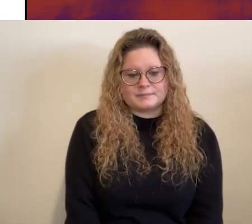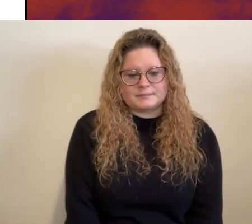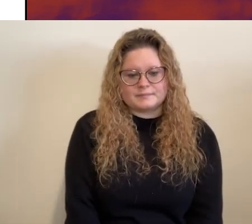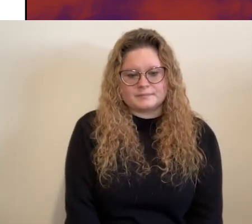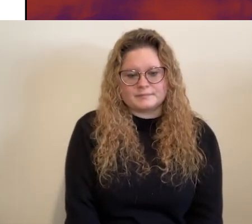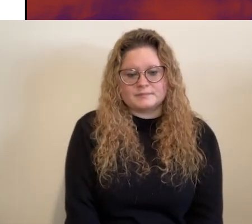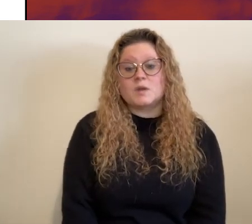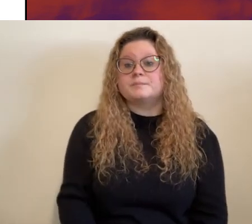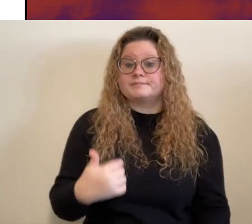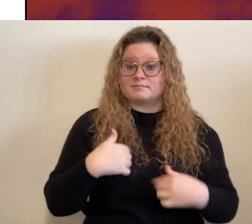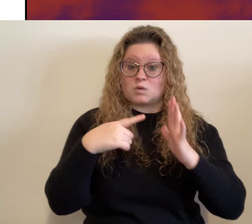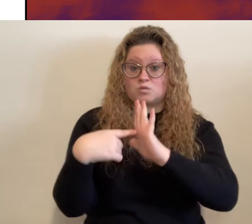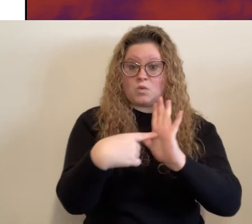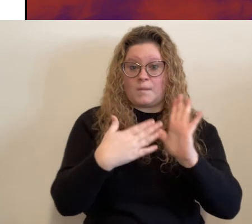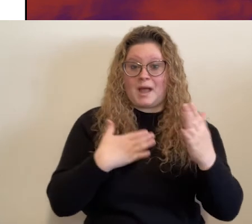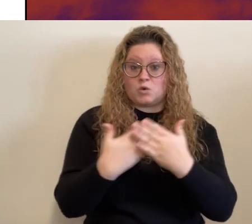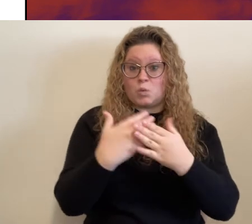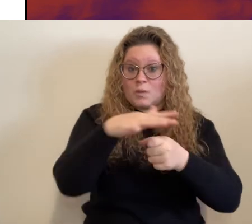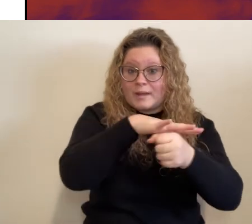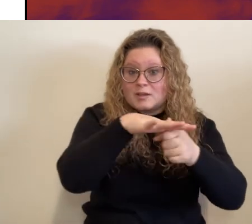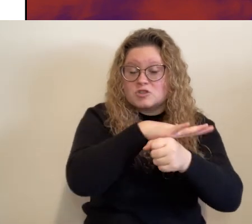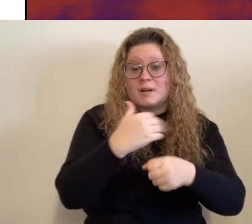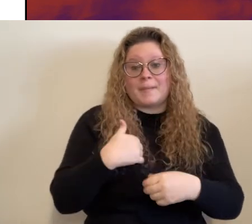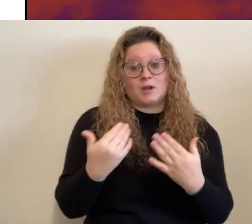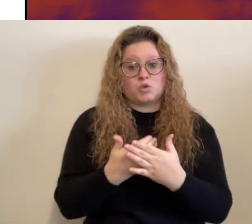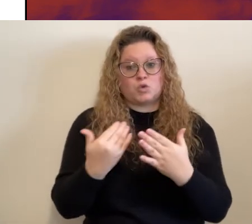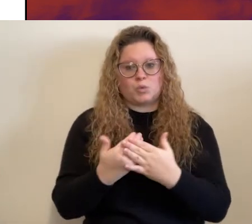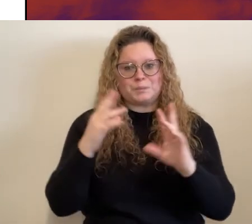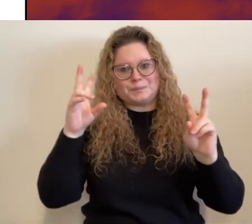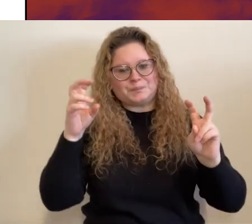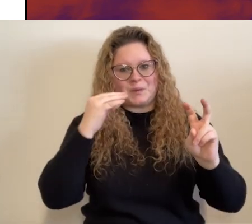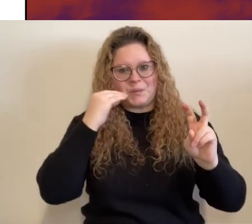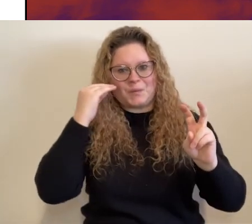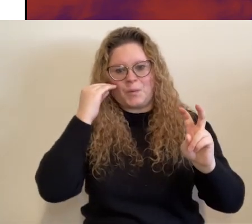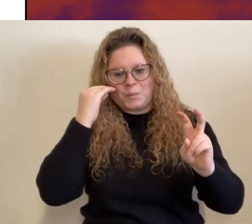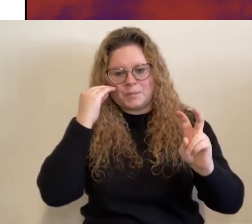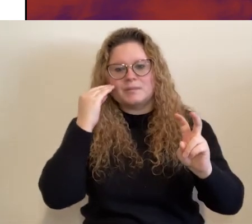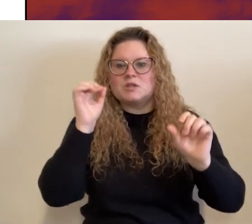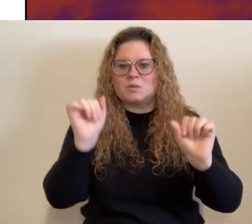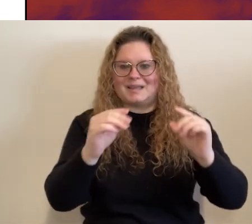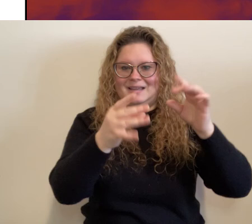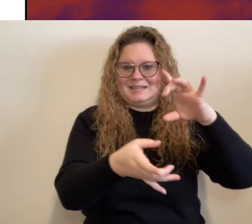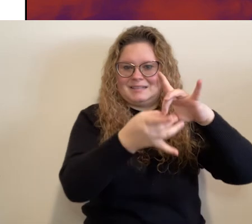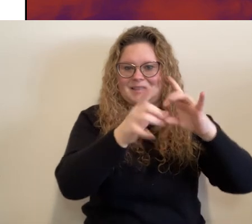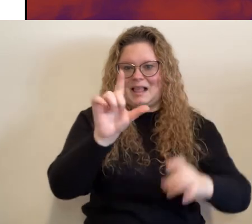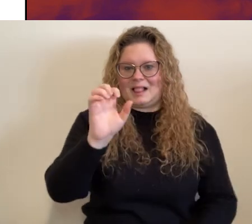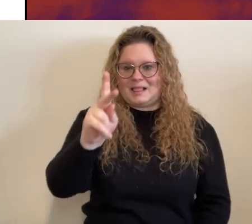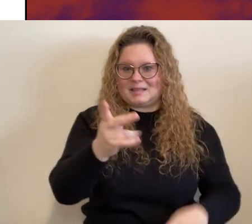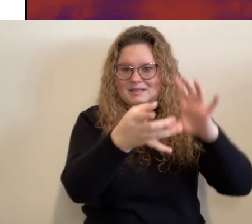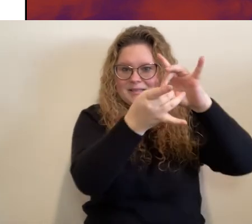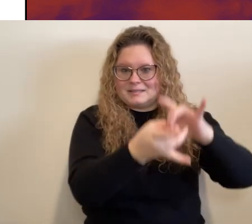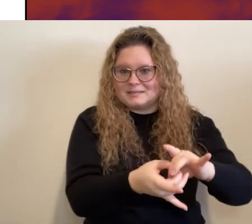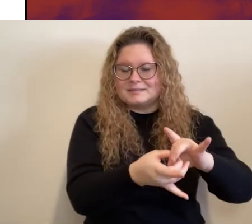or whatever of my brand, where those three sort of click together. So you can make it so this whole thing